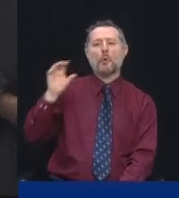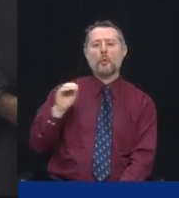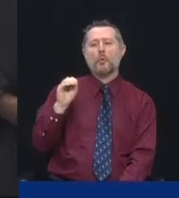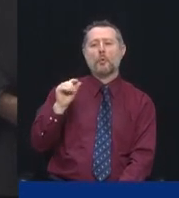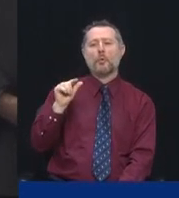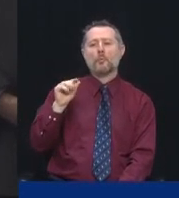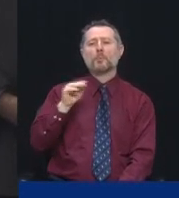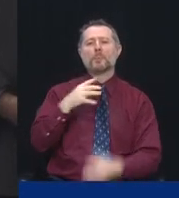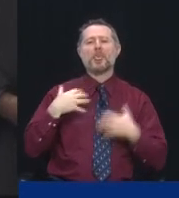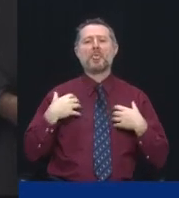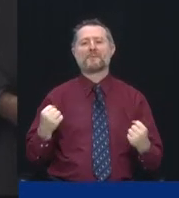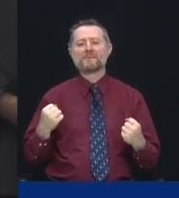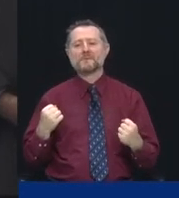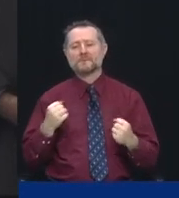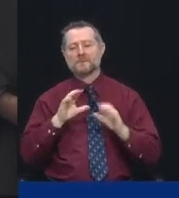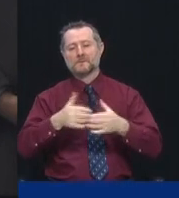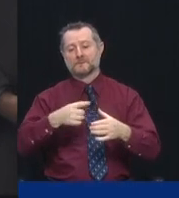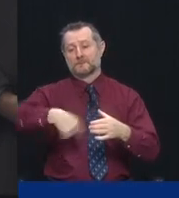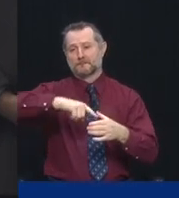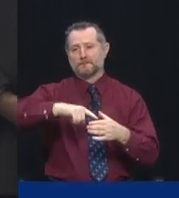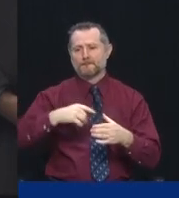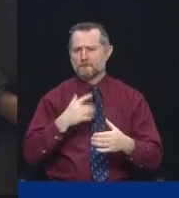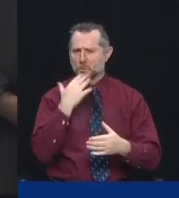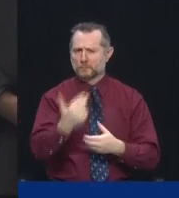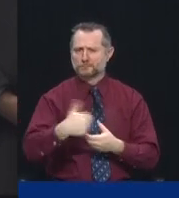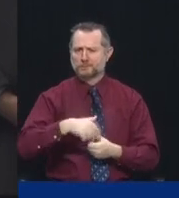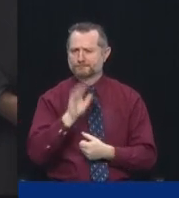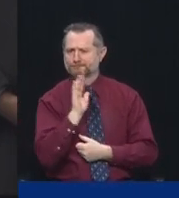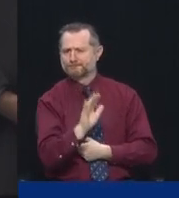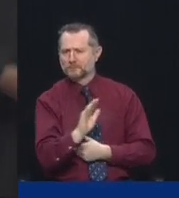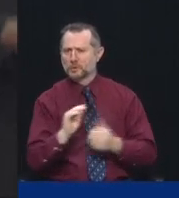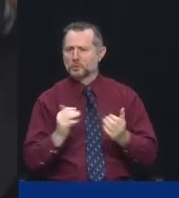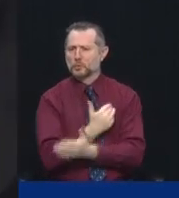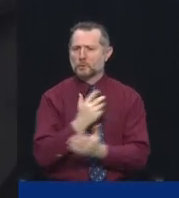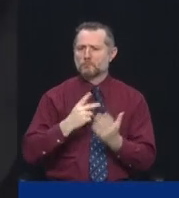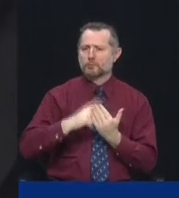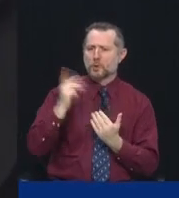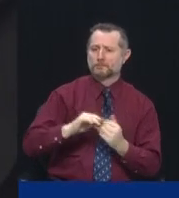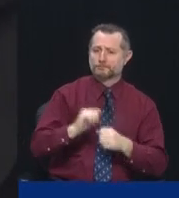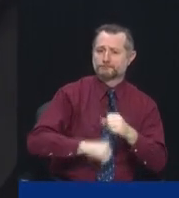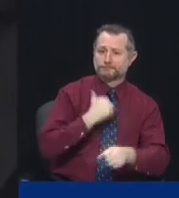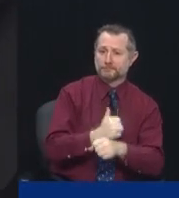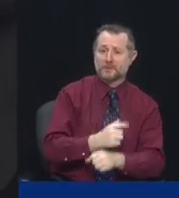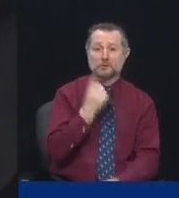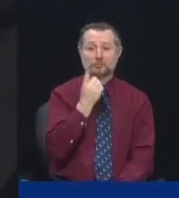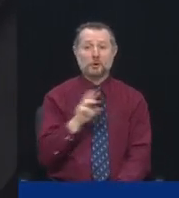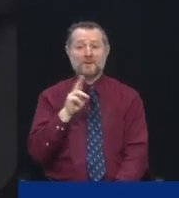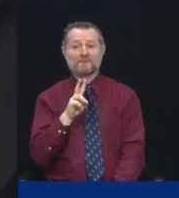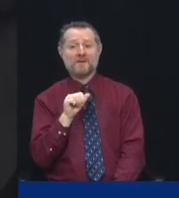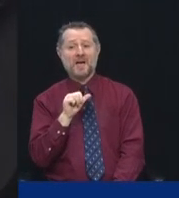participating in the initiative we announced today. Dr. Vasquez, thank you very, very much. Thank you.